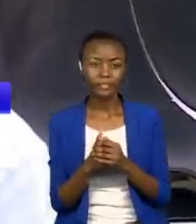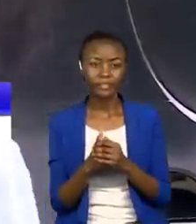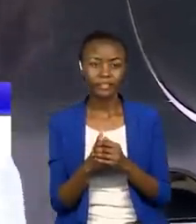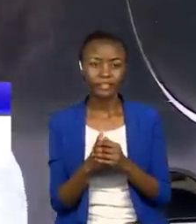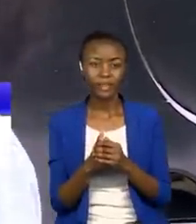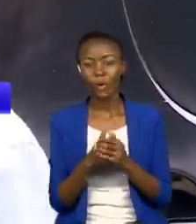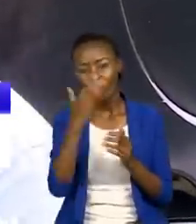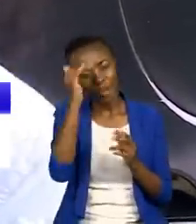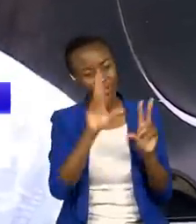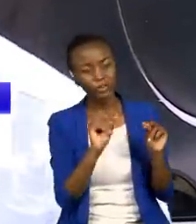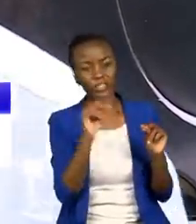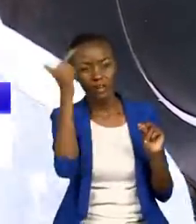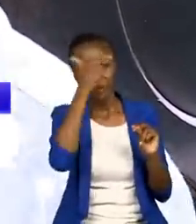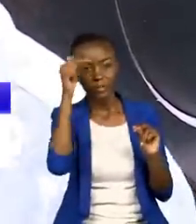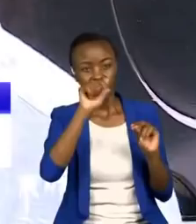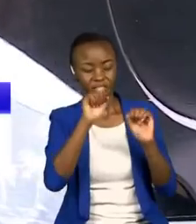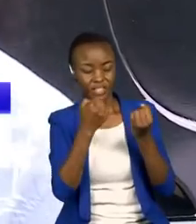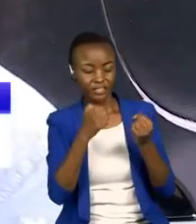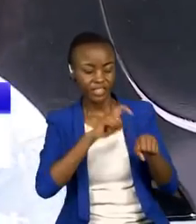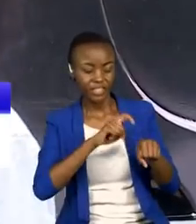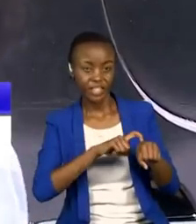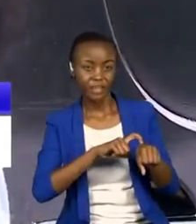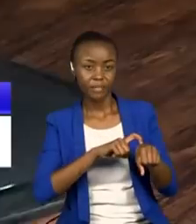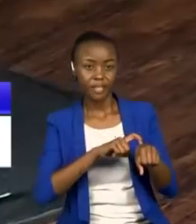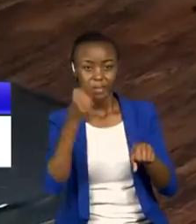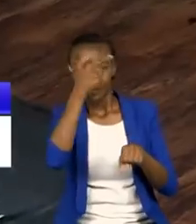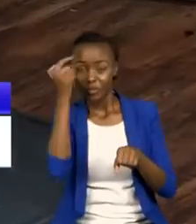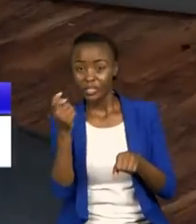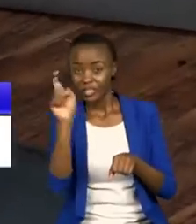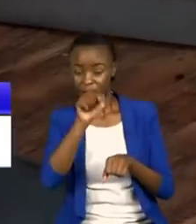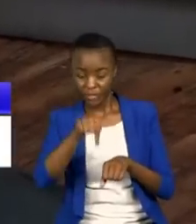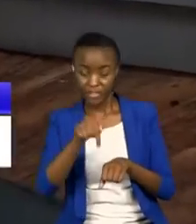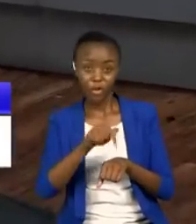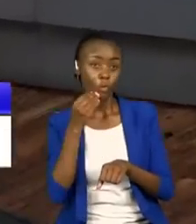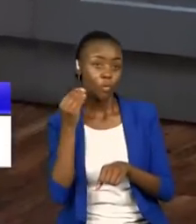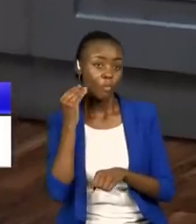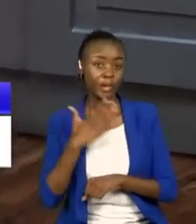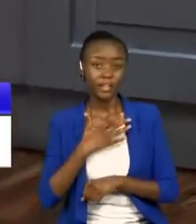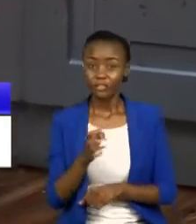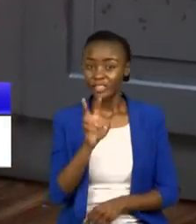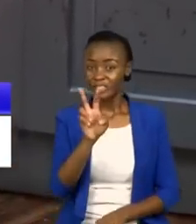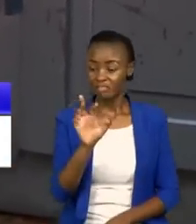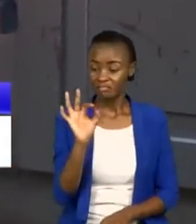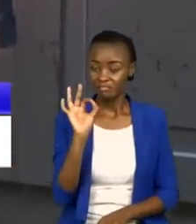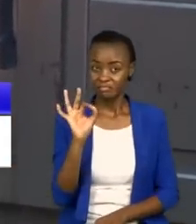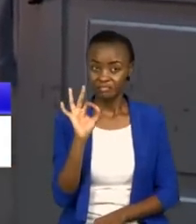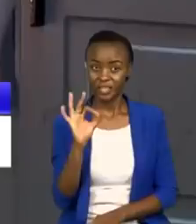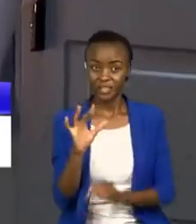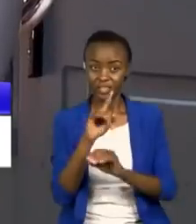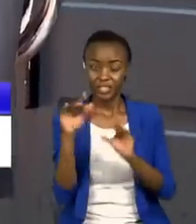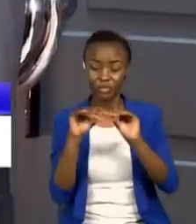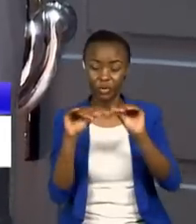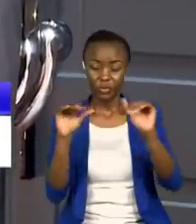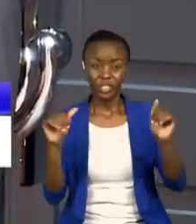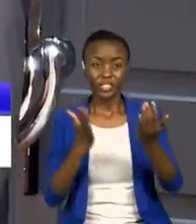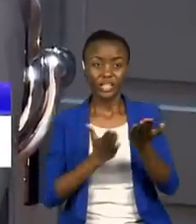Why not, actually? Because it saves me time because of the convenience it comes to where I am. By his look alone, you can tell the quality of his